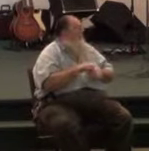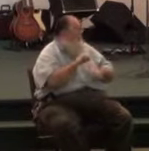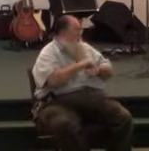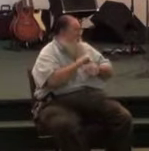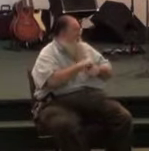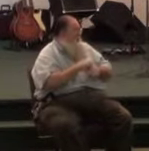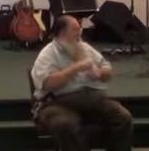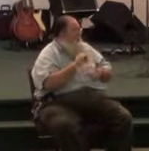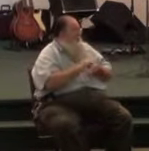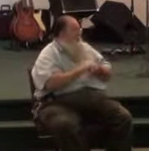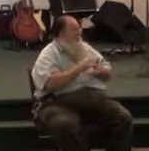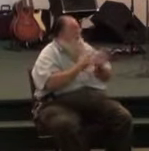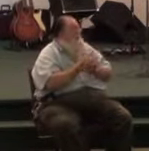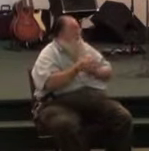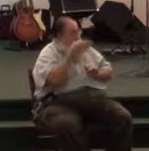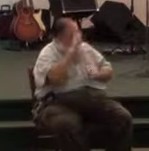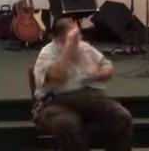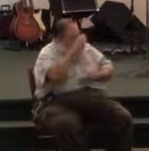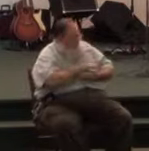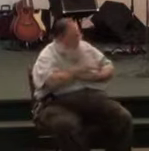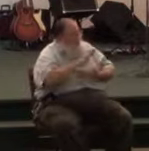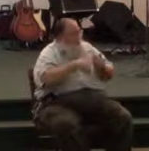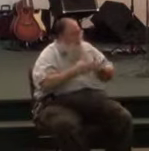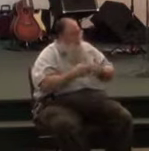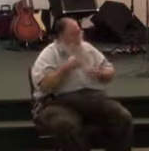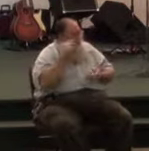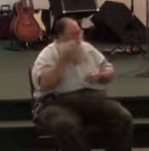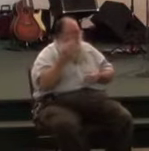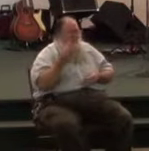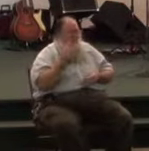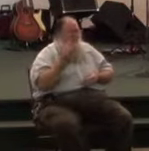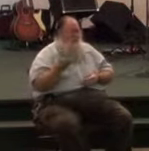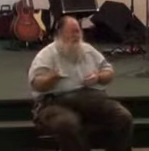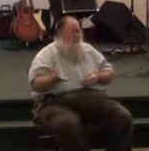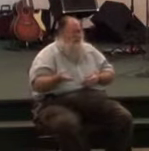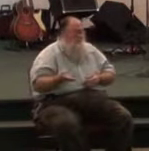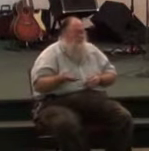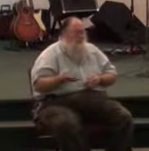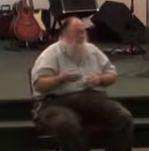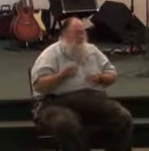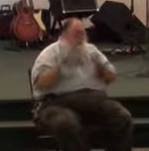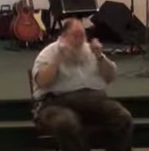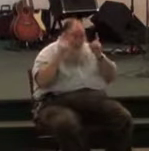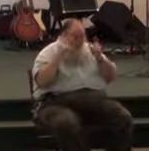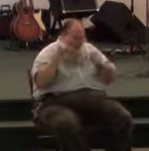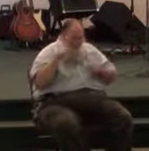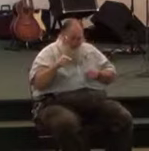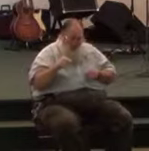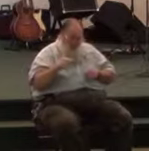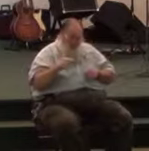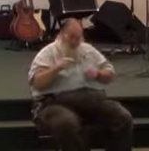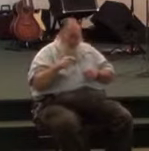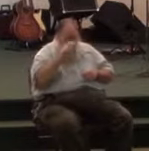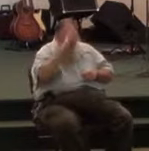all those who heard him were astonished and asked, isn't he the man